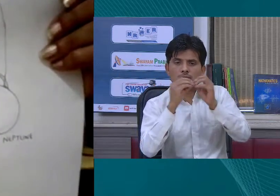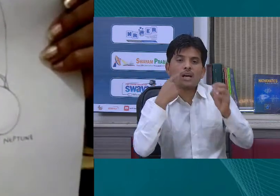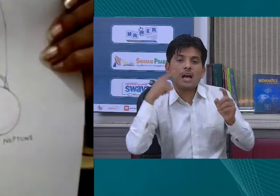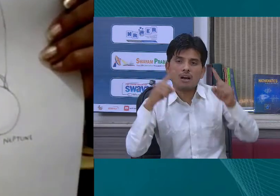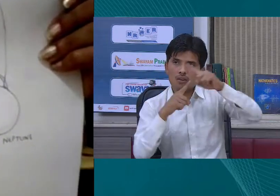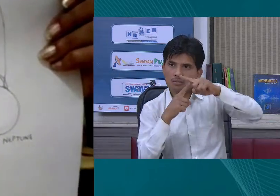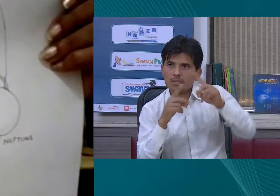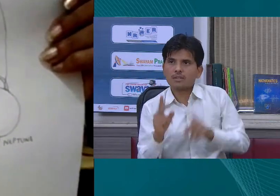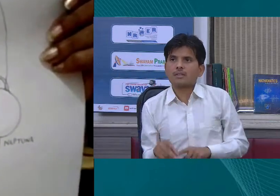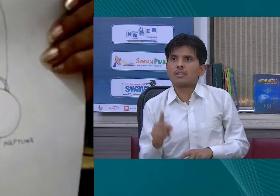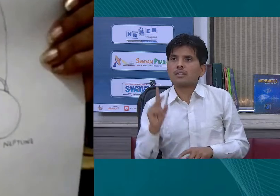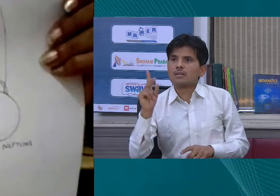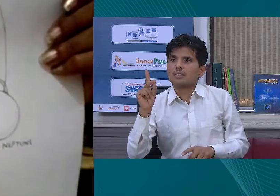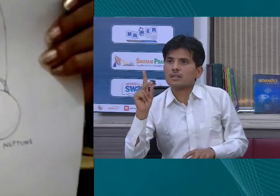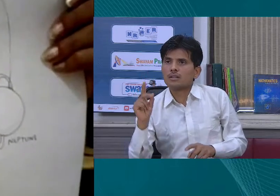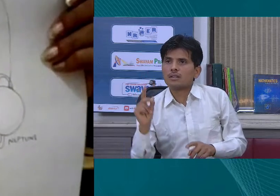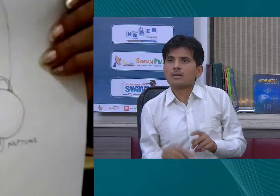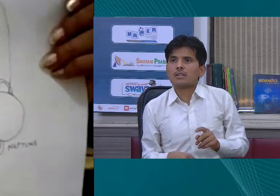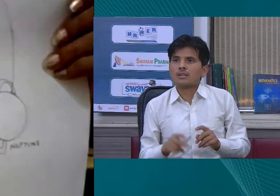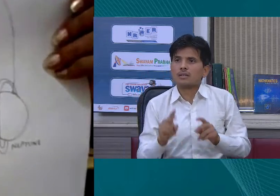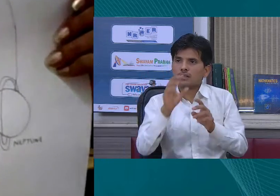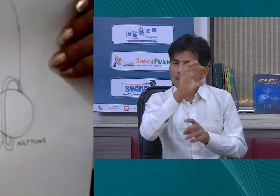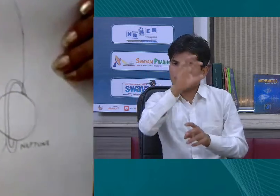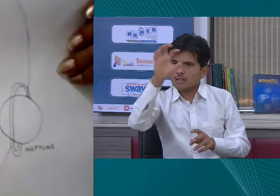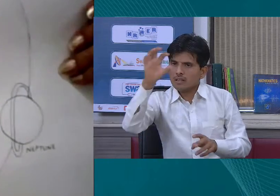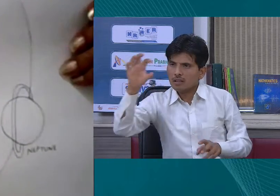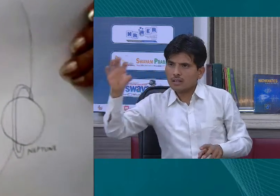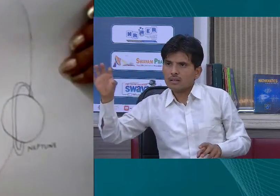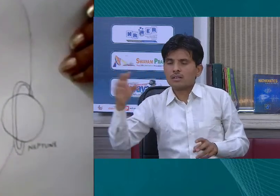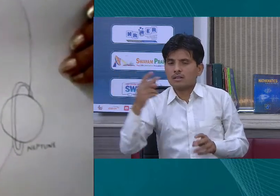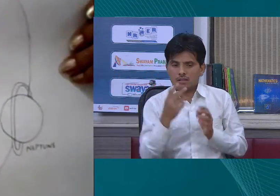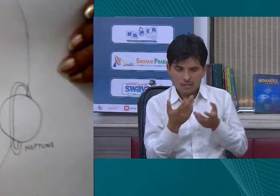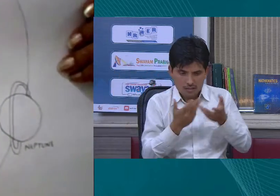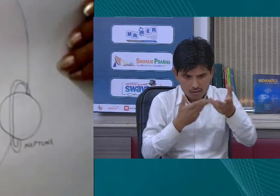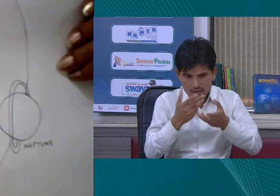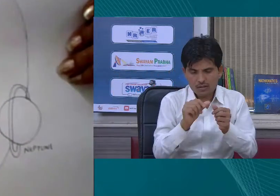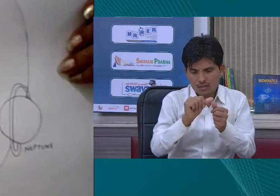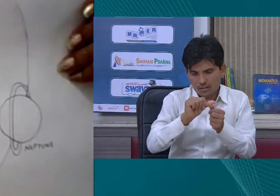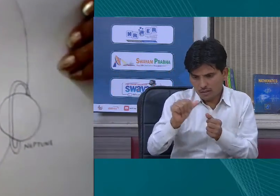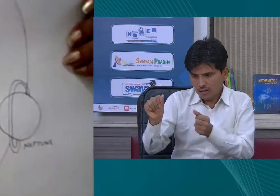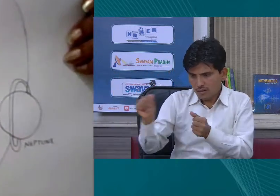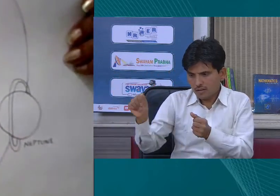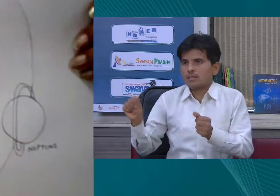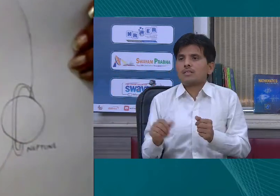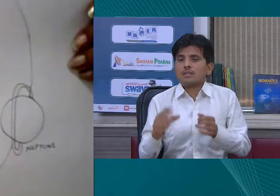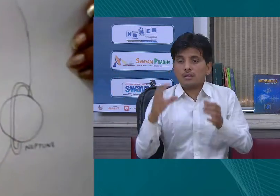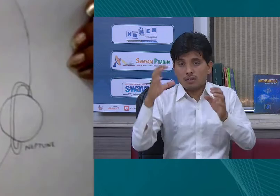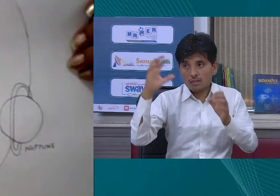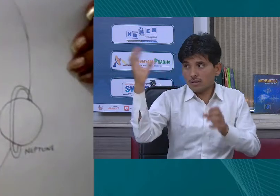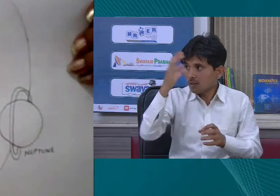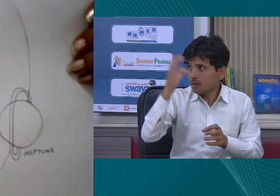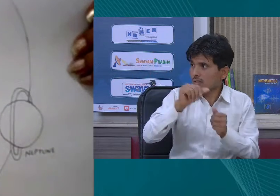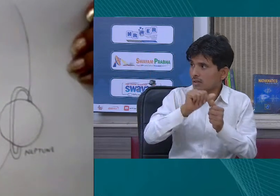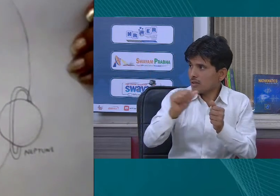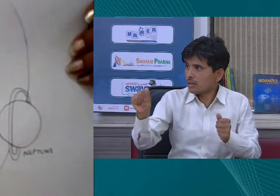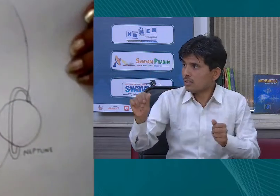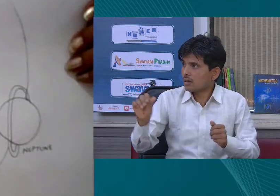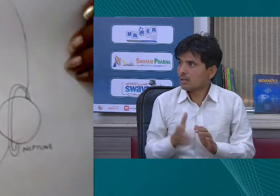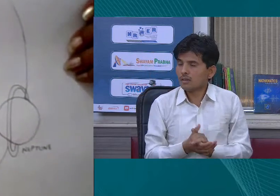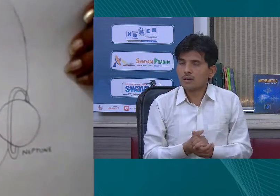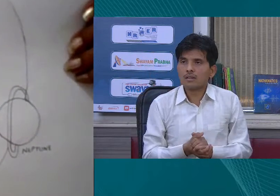the earth and the different planets arranged according to the distance from the sun. So this can be a